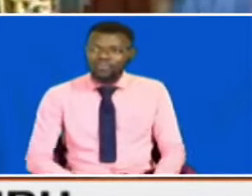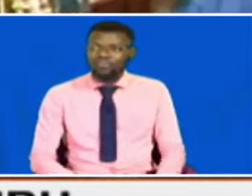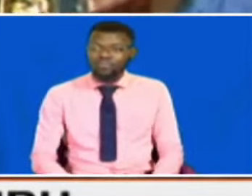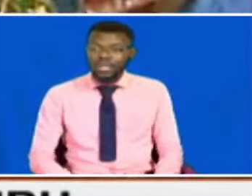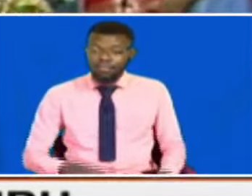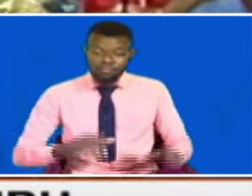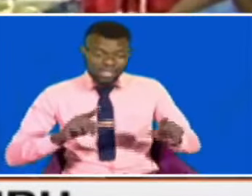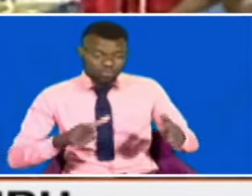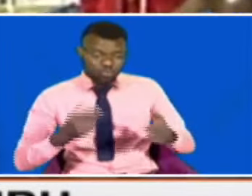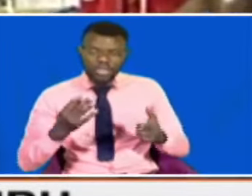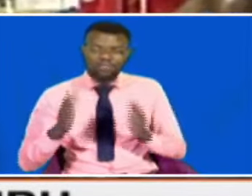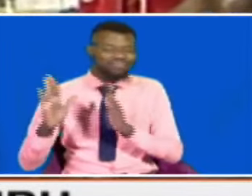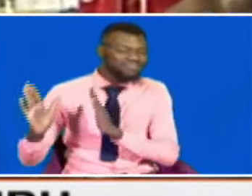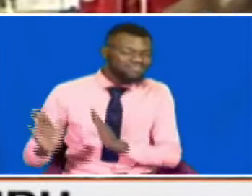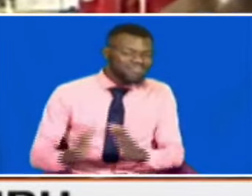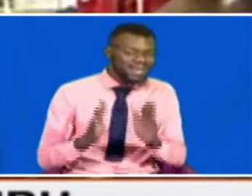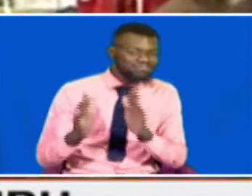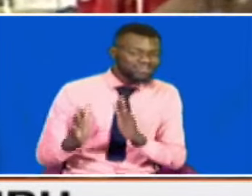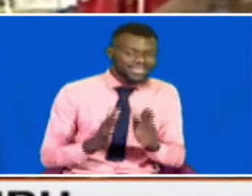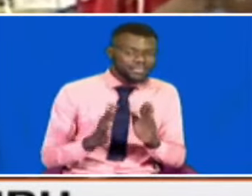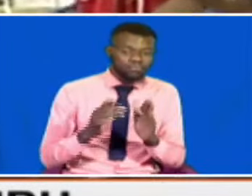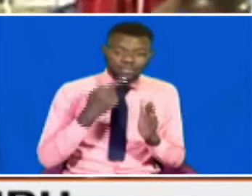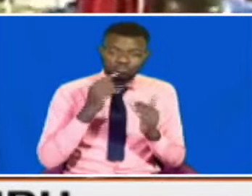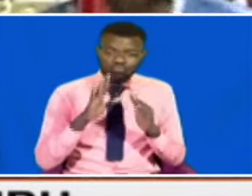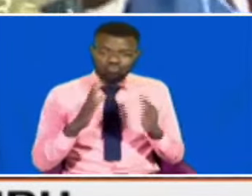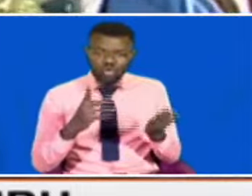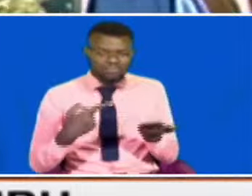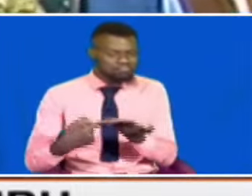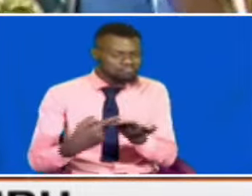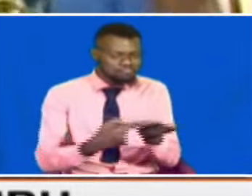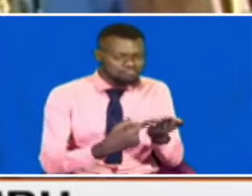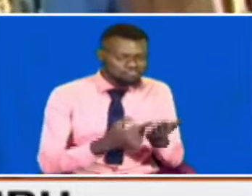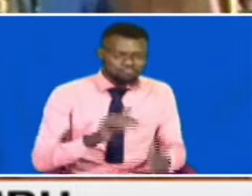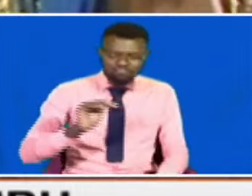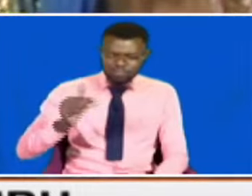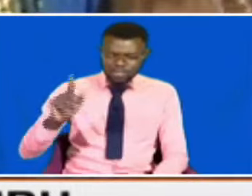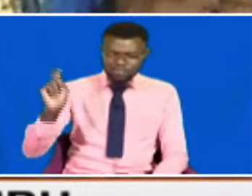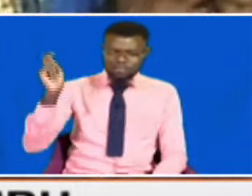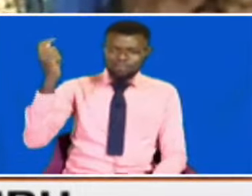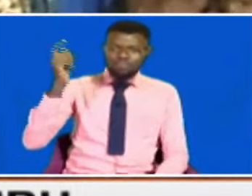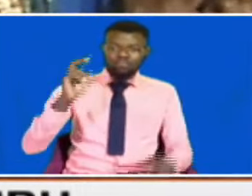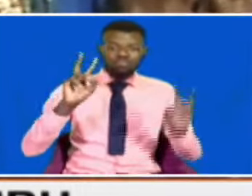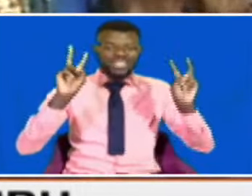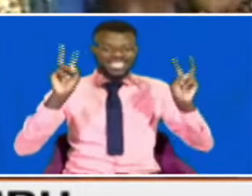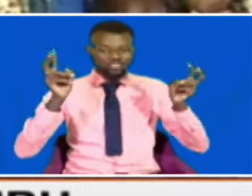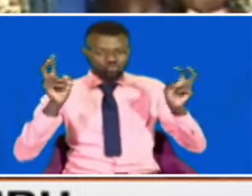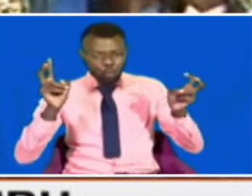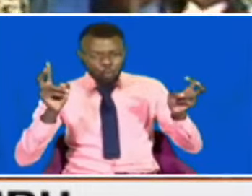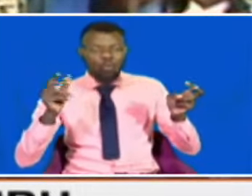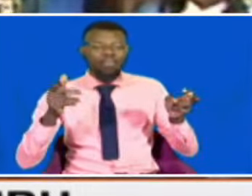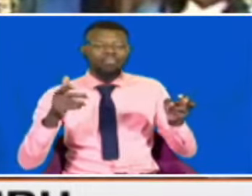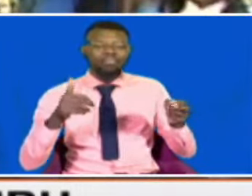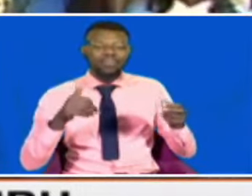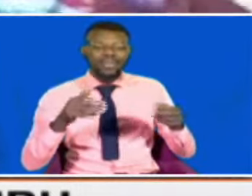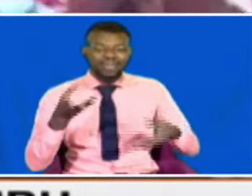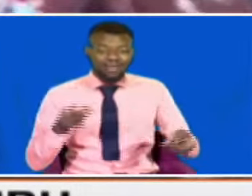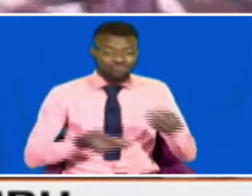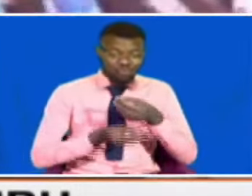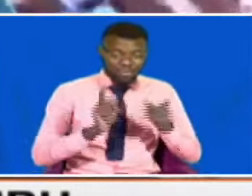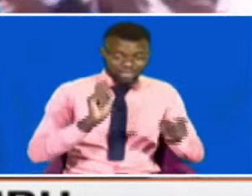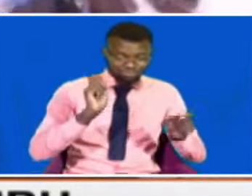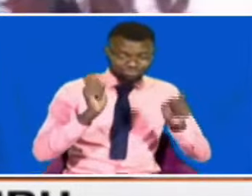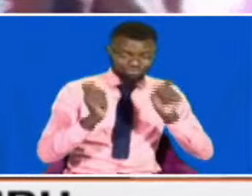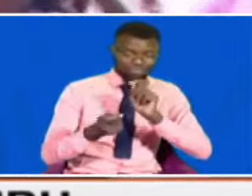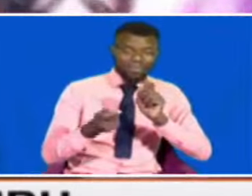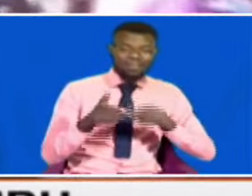had indicated that they will discuss issues affecting the Mount Kenya region, including economic transformation of the larger Kikuyu